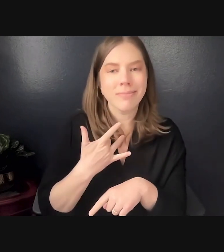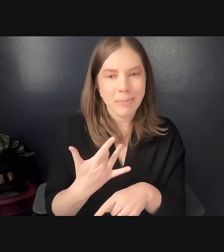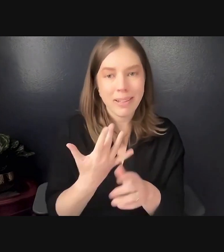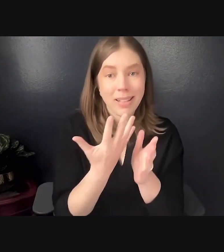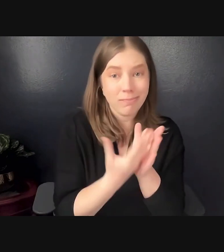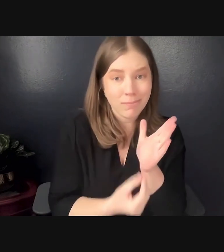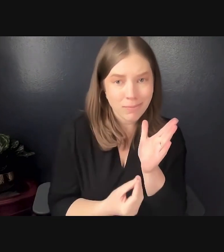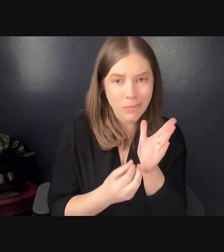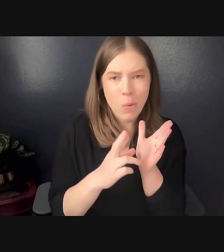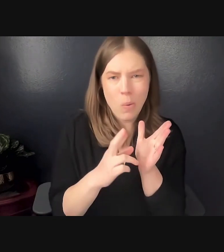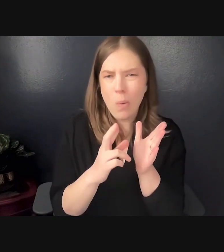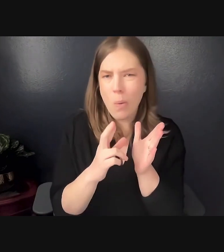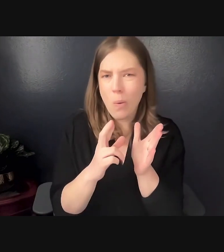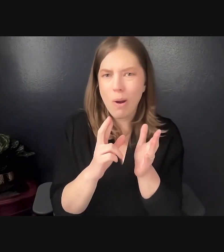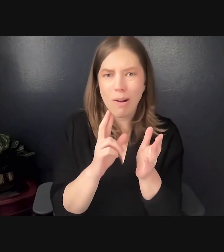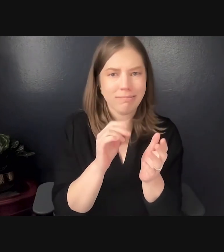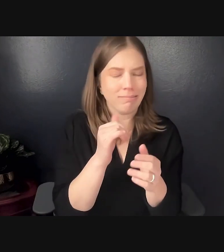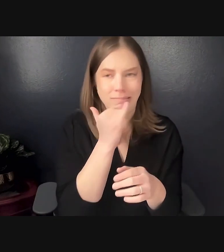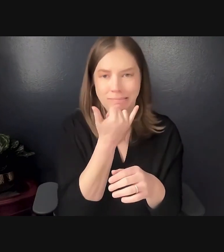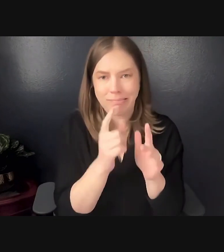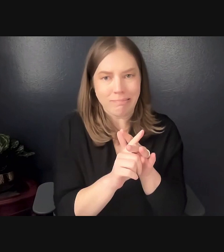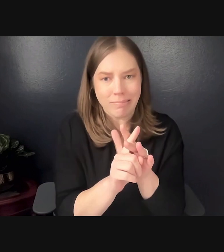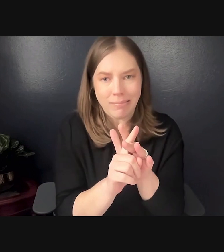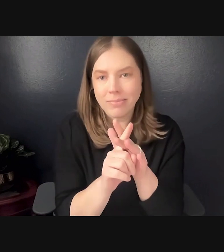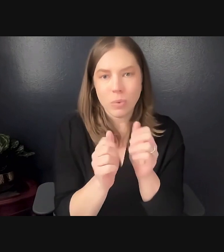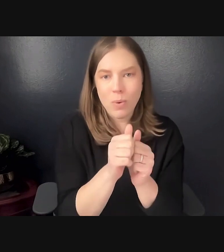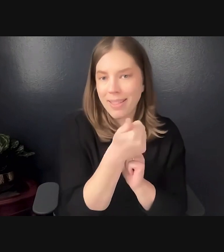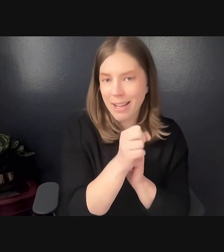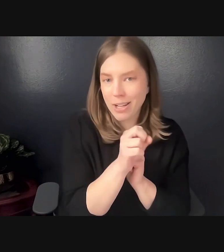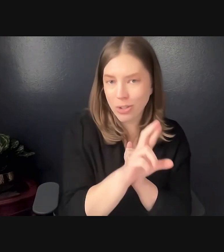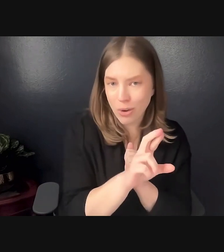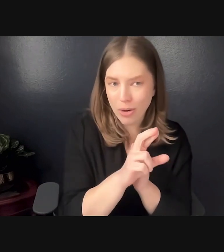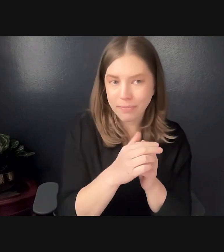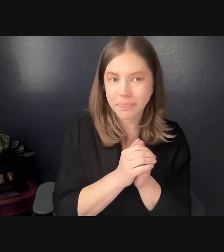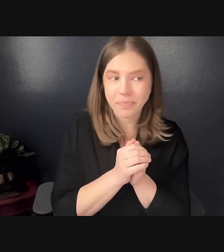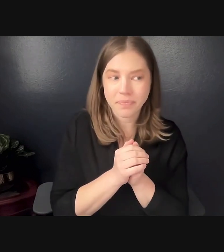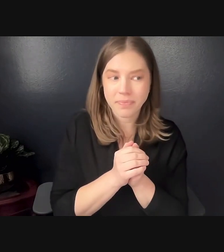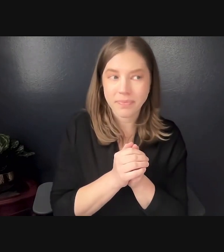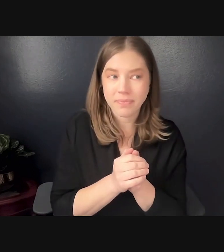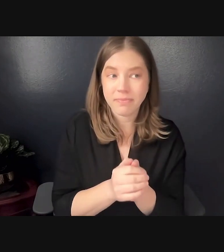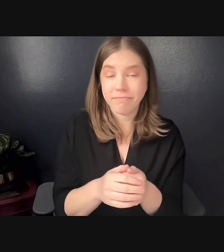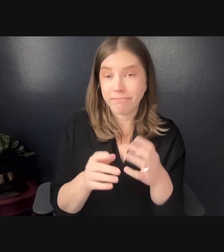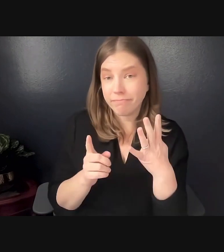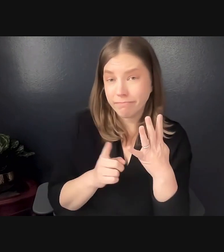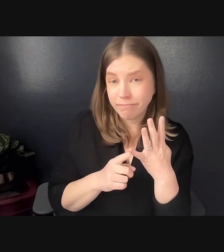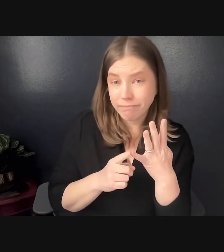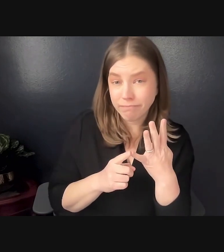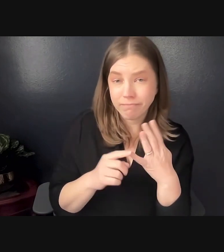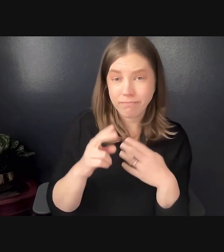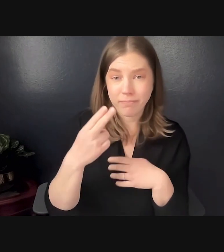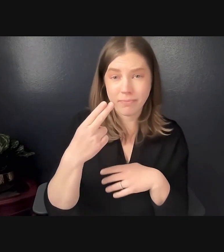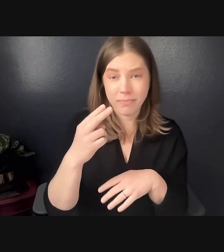jargon, or proper nouns. It's often missing or misspelled when it happens